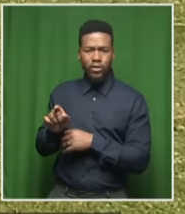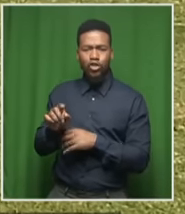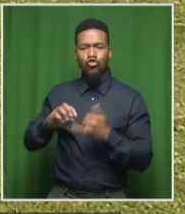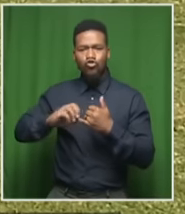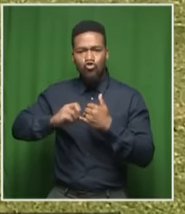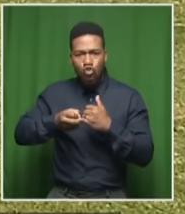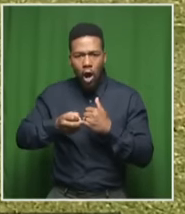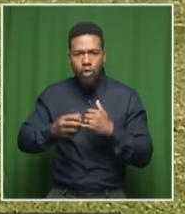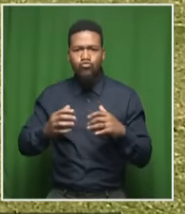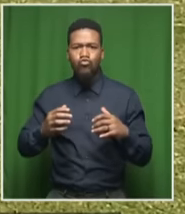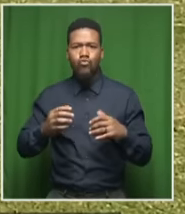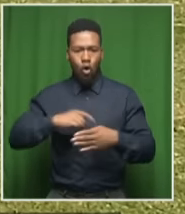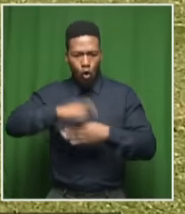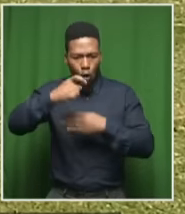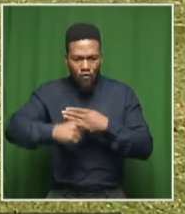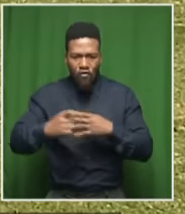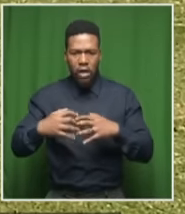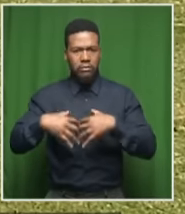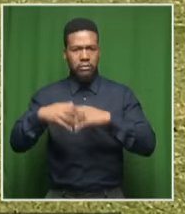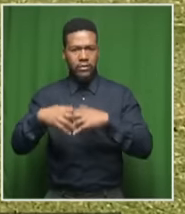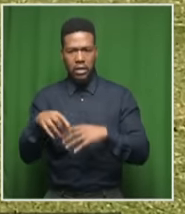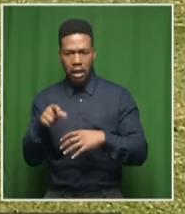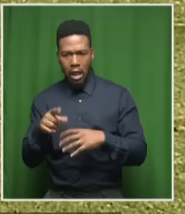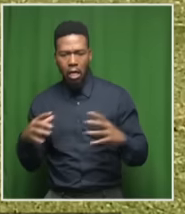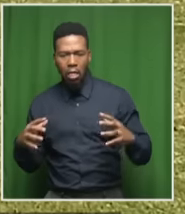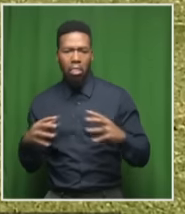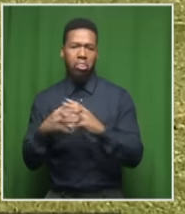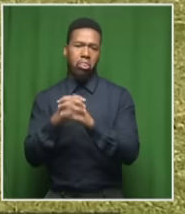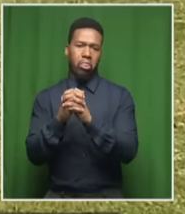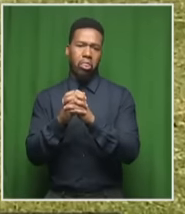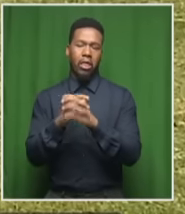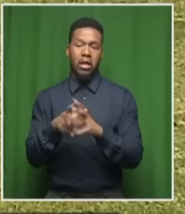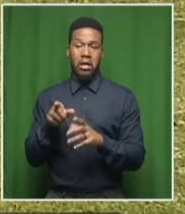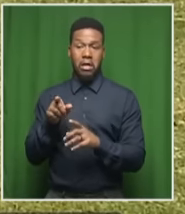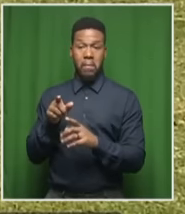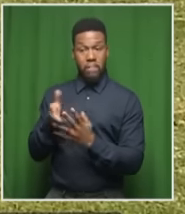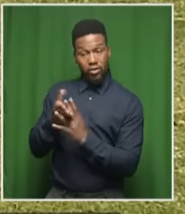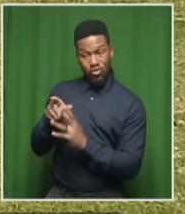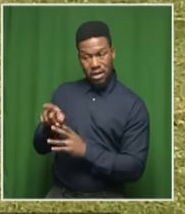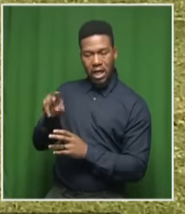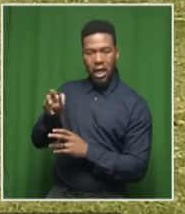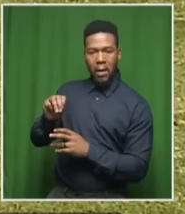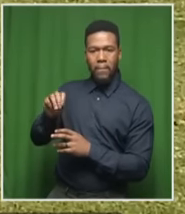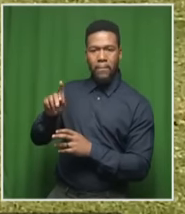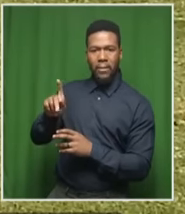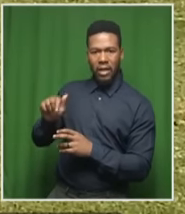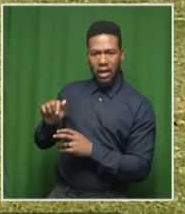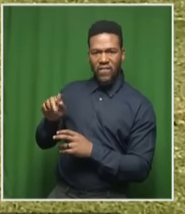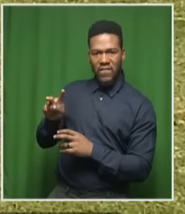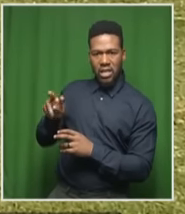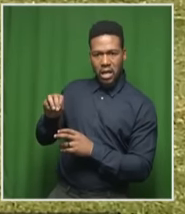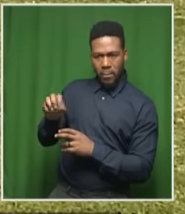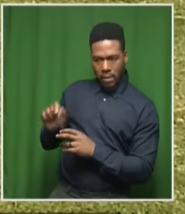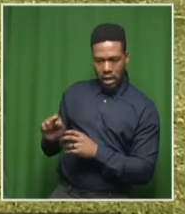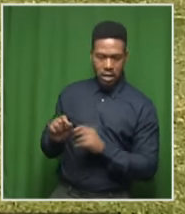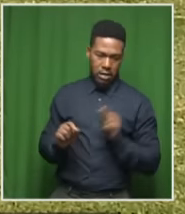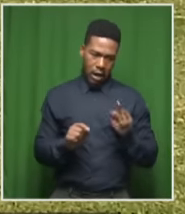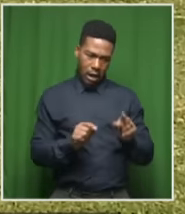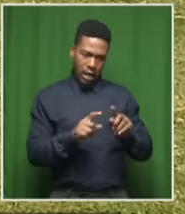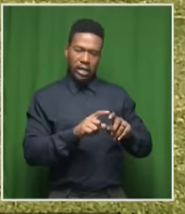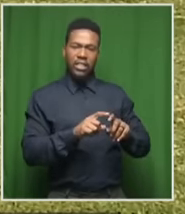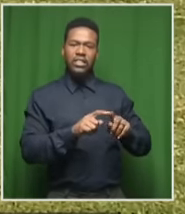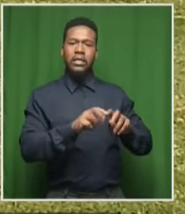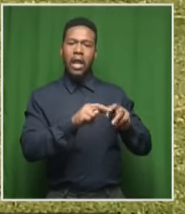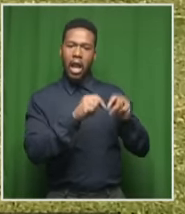unity conference between the MKMVA, the association, and the MK National Council. And so they are here